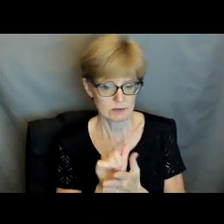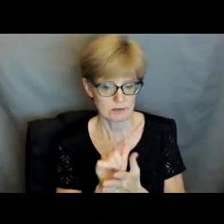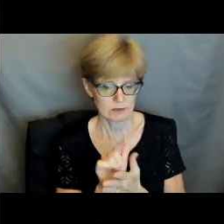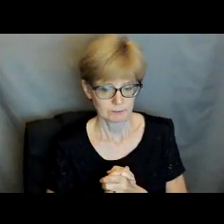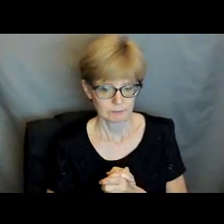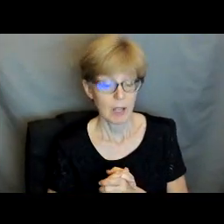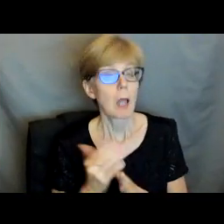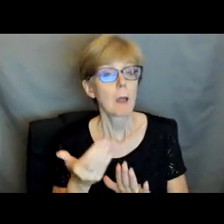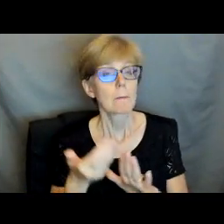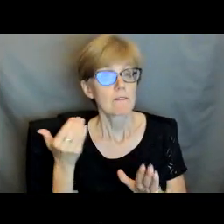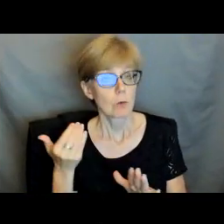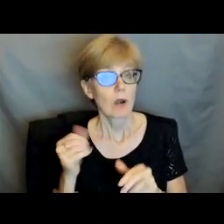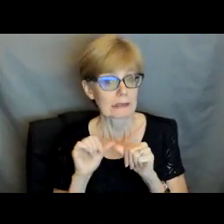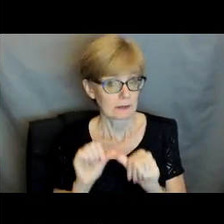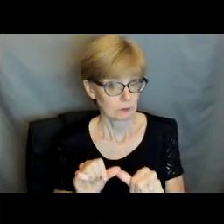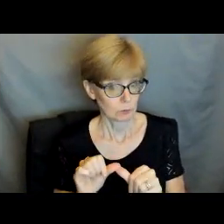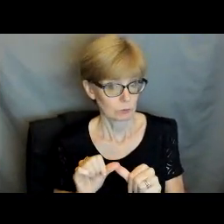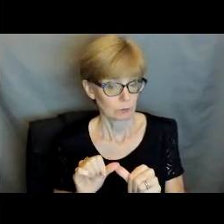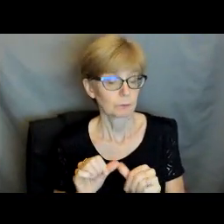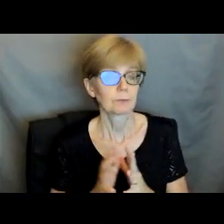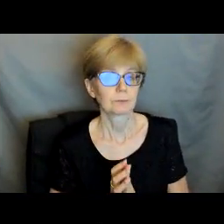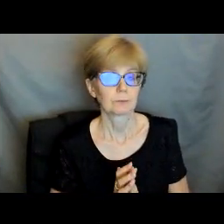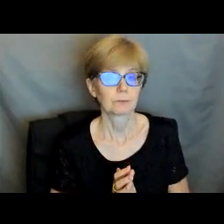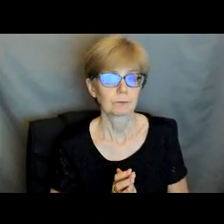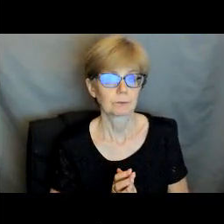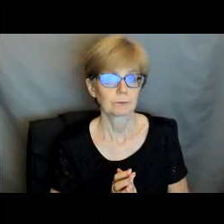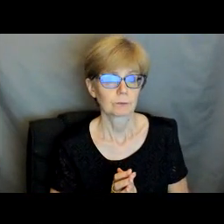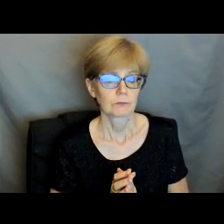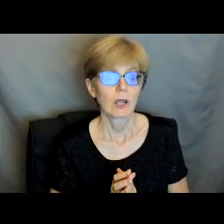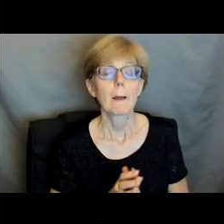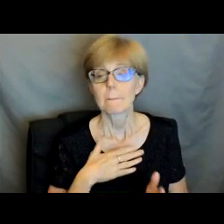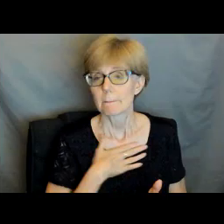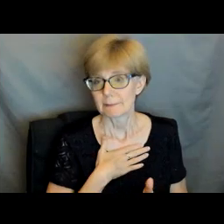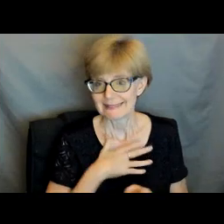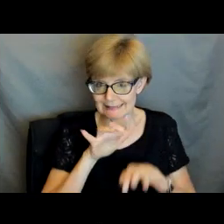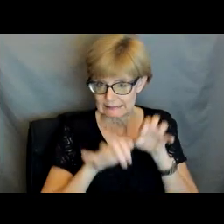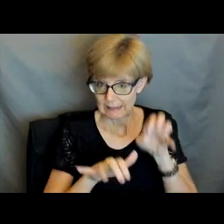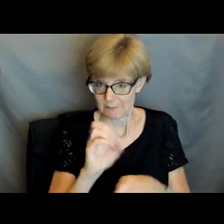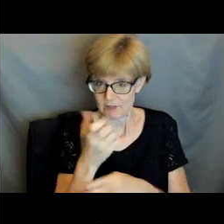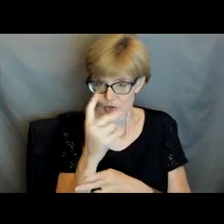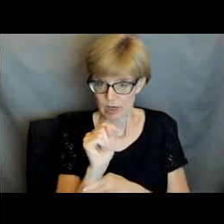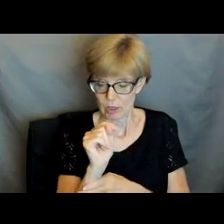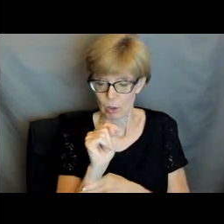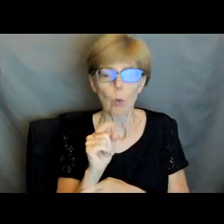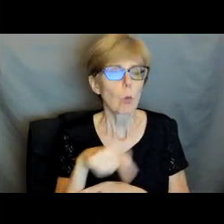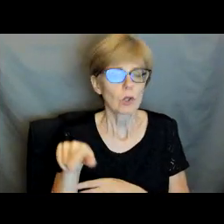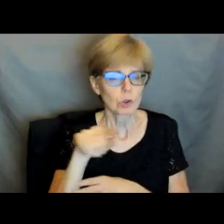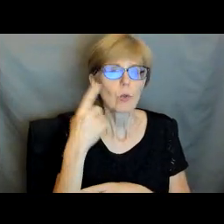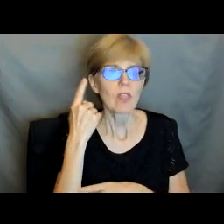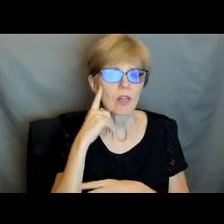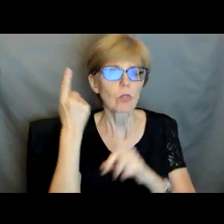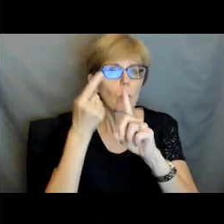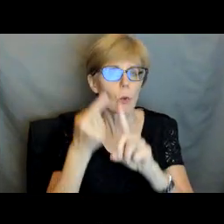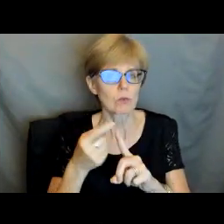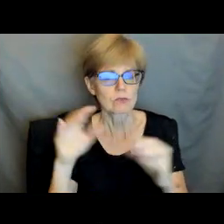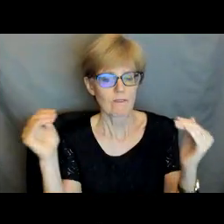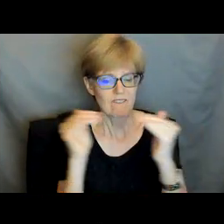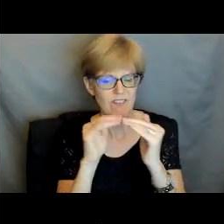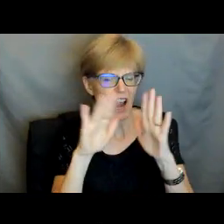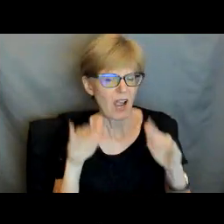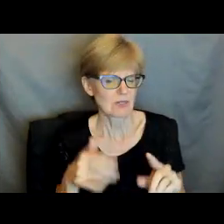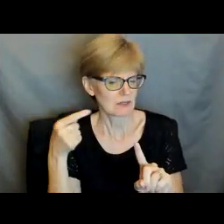do that, I'd love to invite you all to put into the chat what you think the goals of fair housing are.